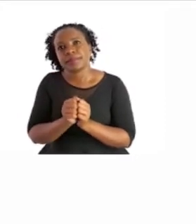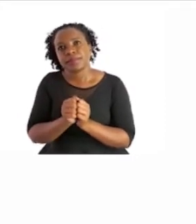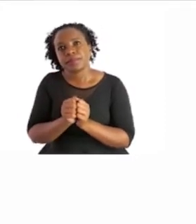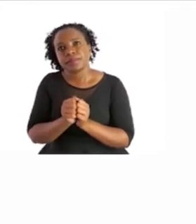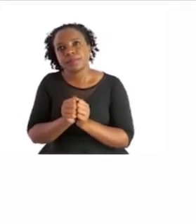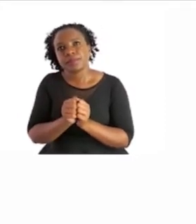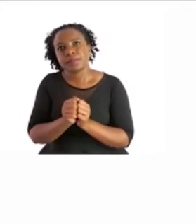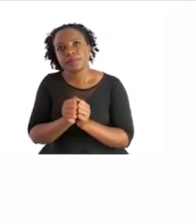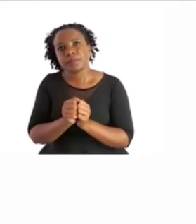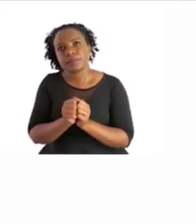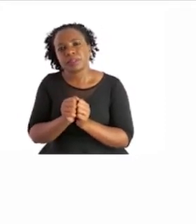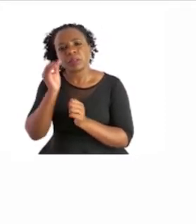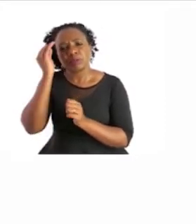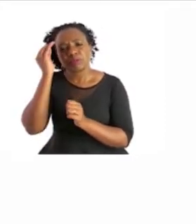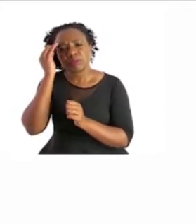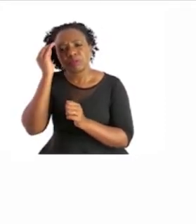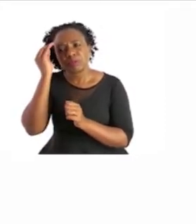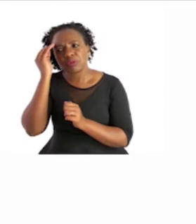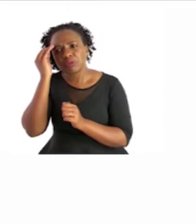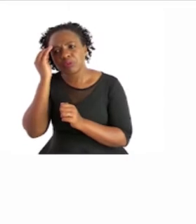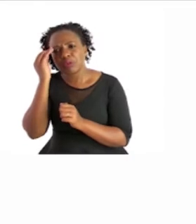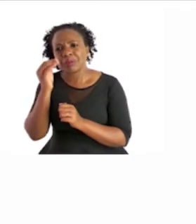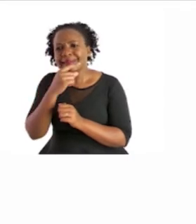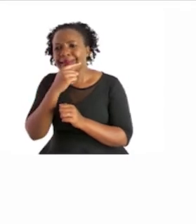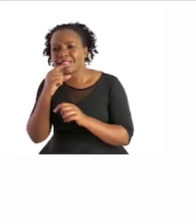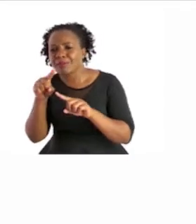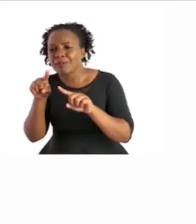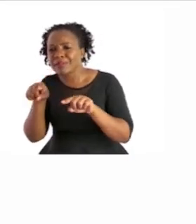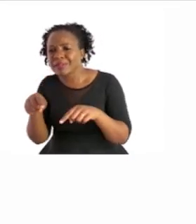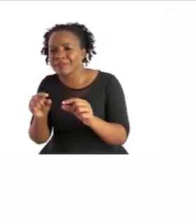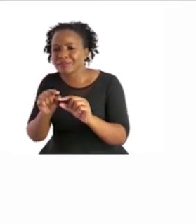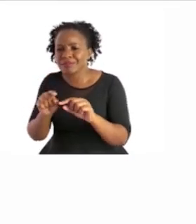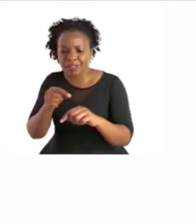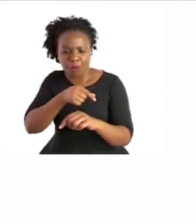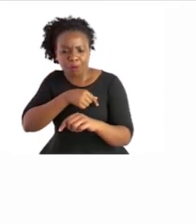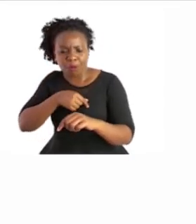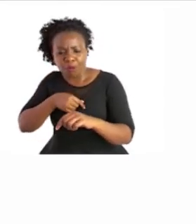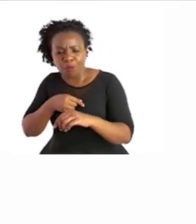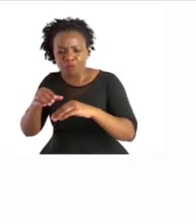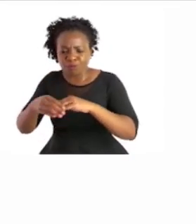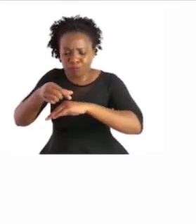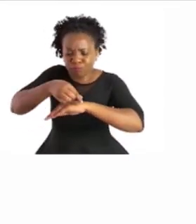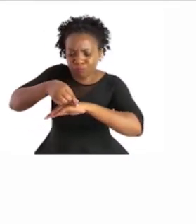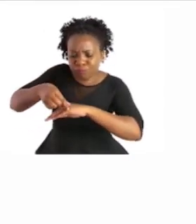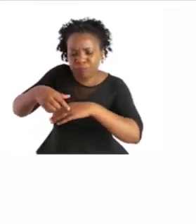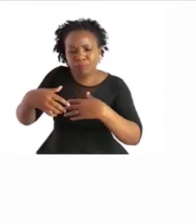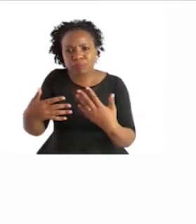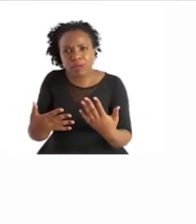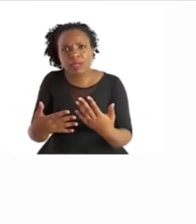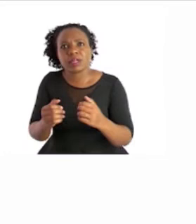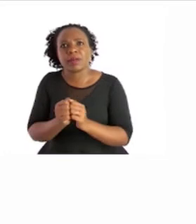Do we know brand names? For example, we have Wayne Brenner. That's a brand name of a